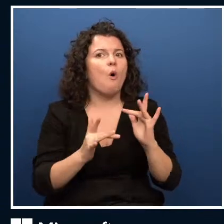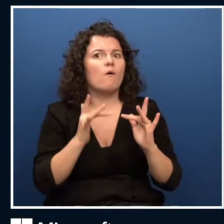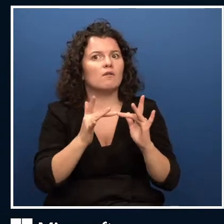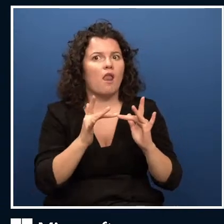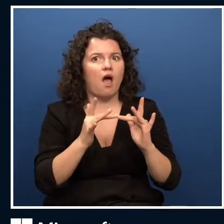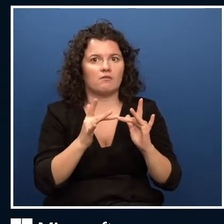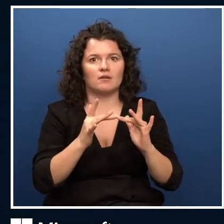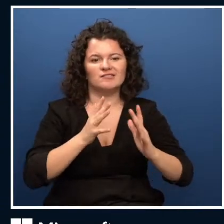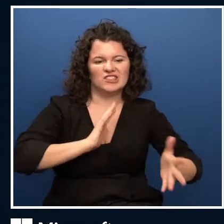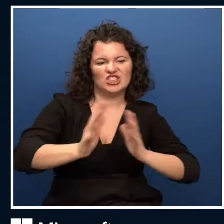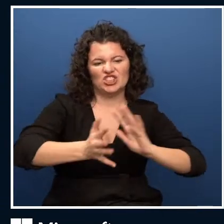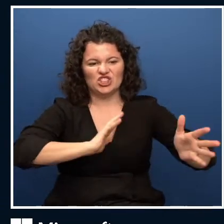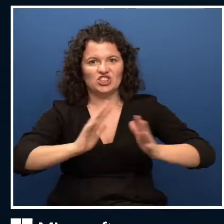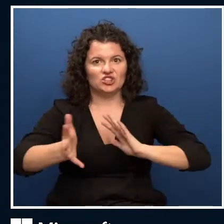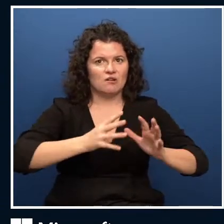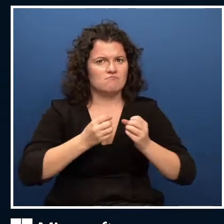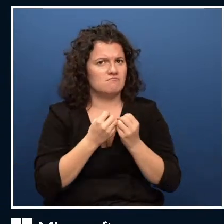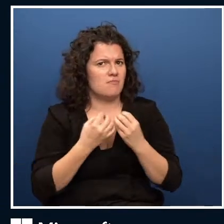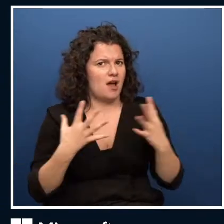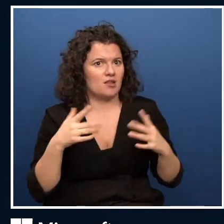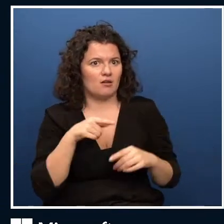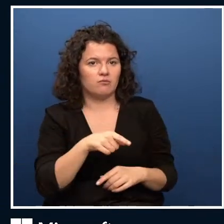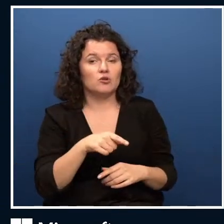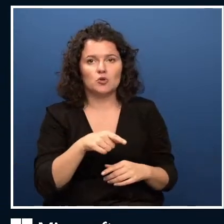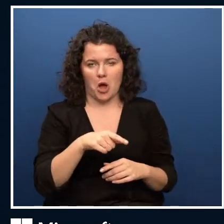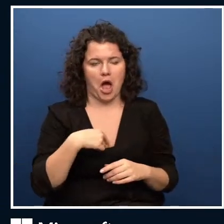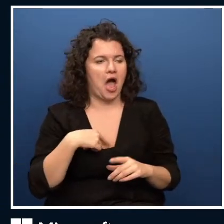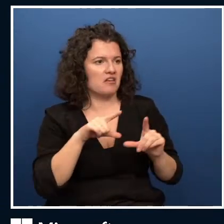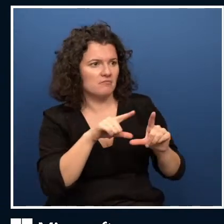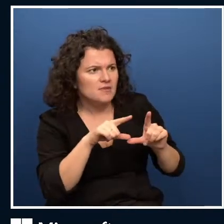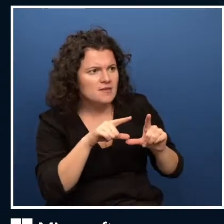important for me to derive the dataset from.